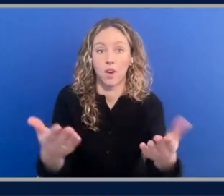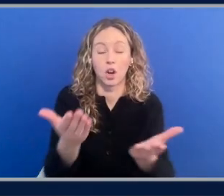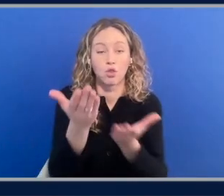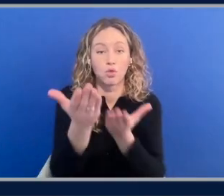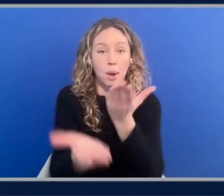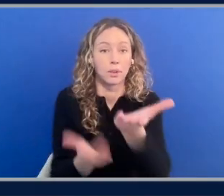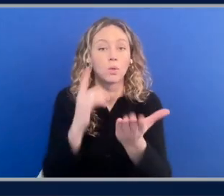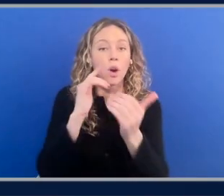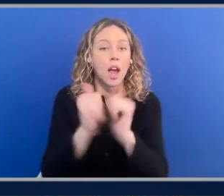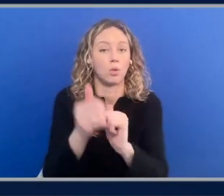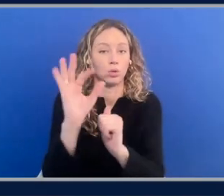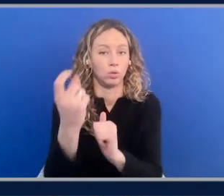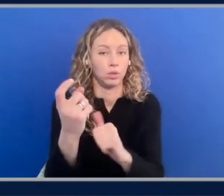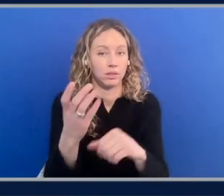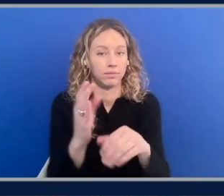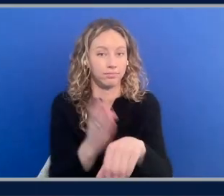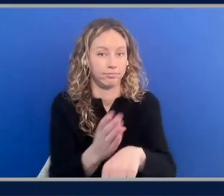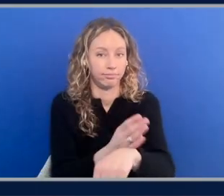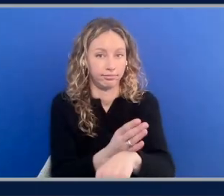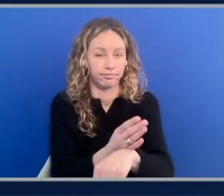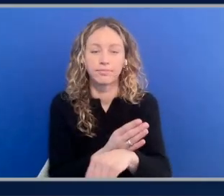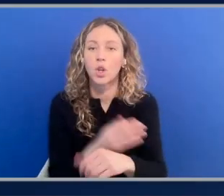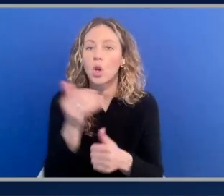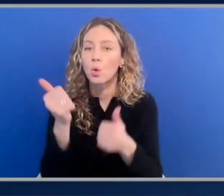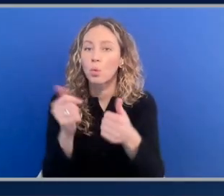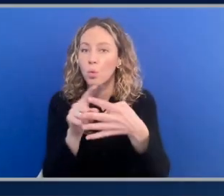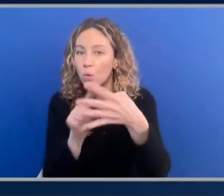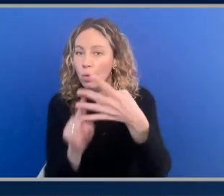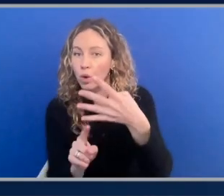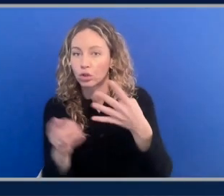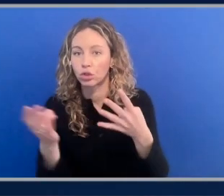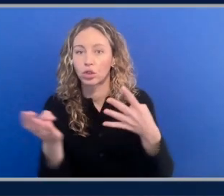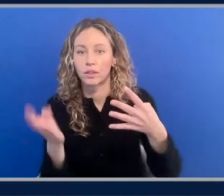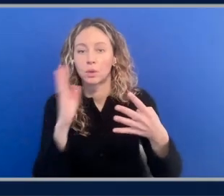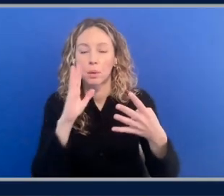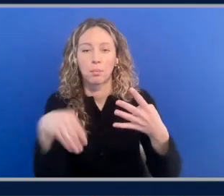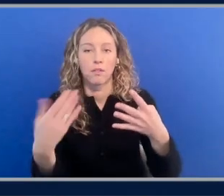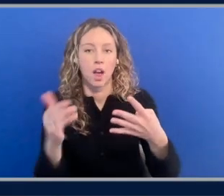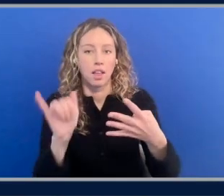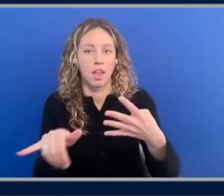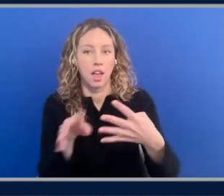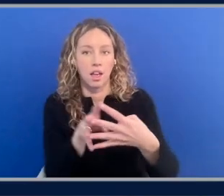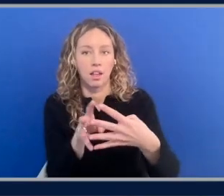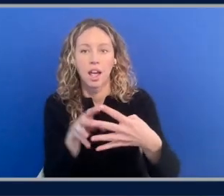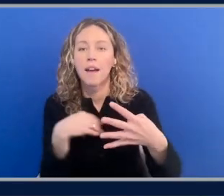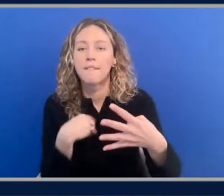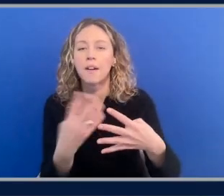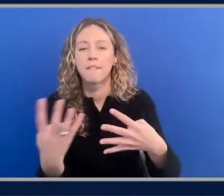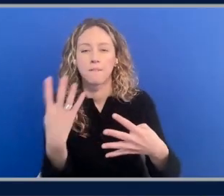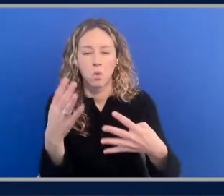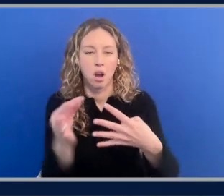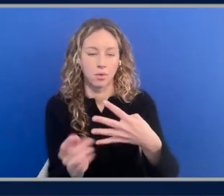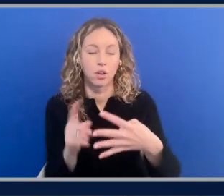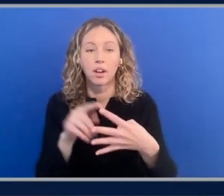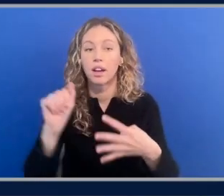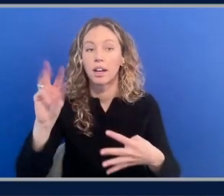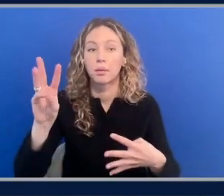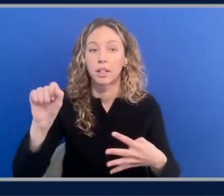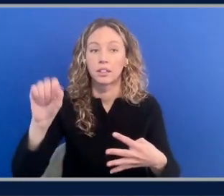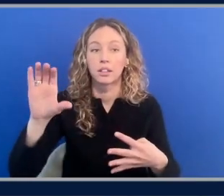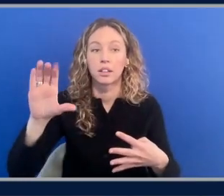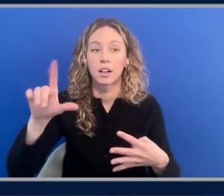remediation. Which AWS service will meet these requirements? So we have 4 options. That's right. There's AWS